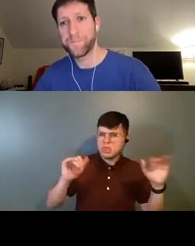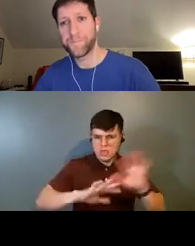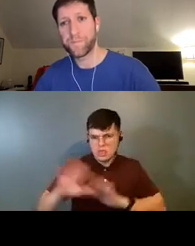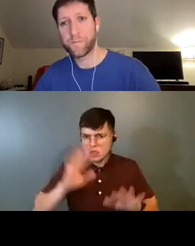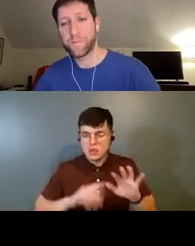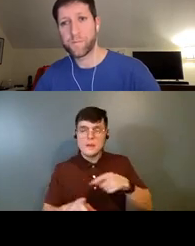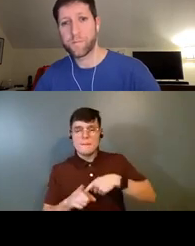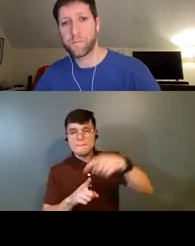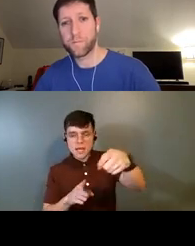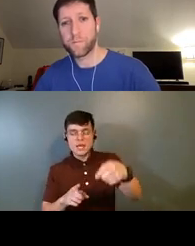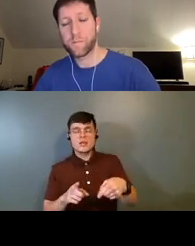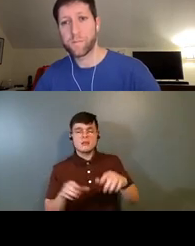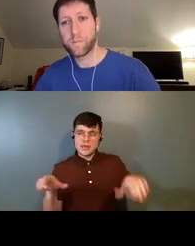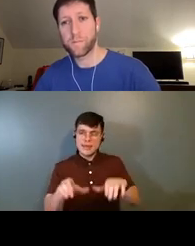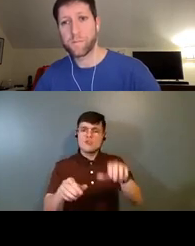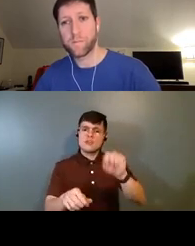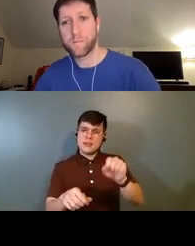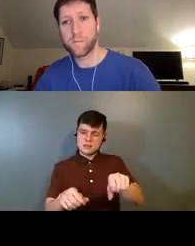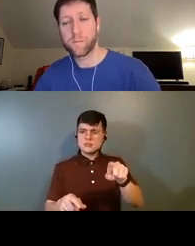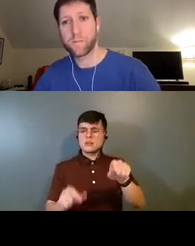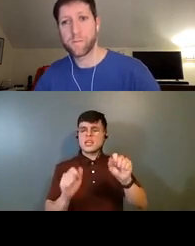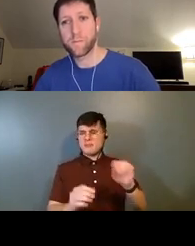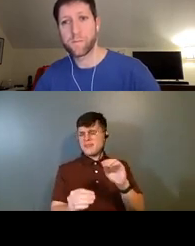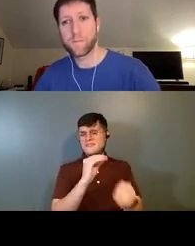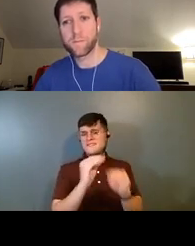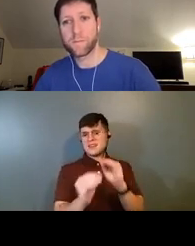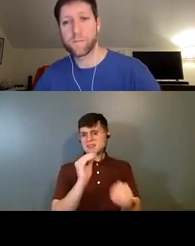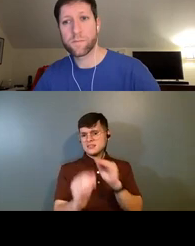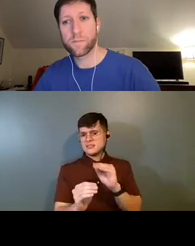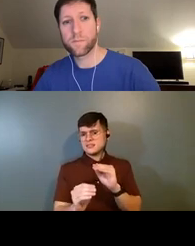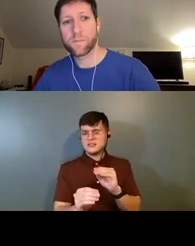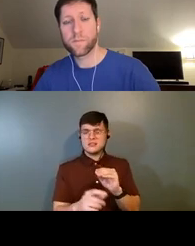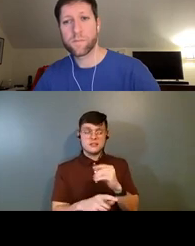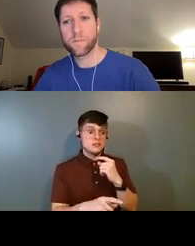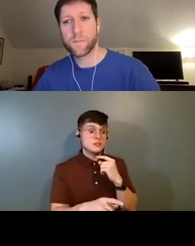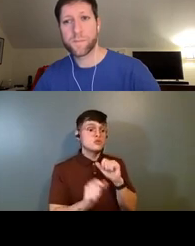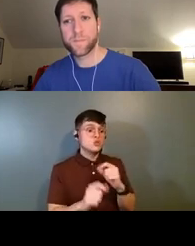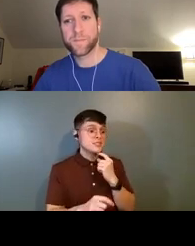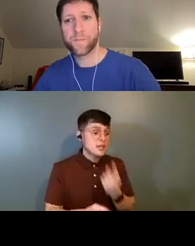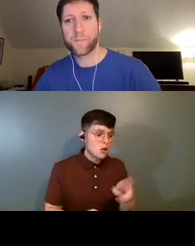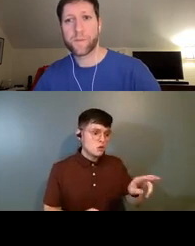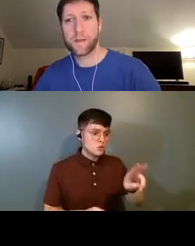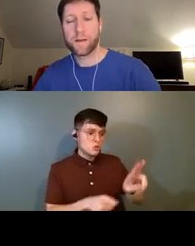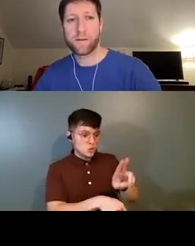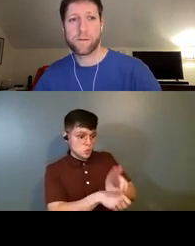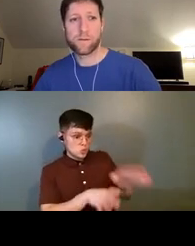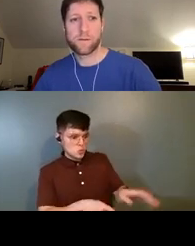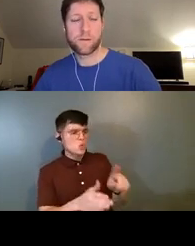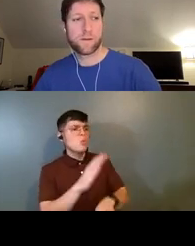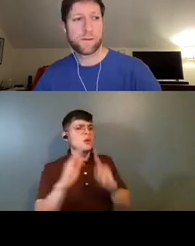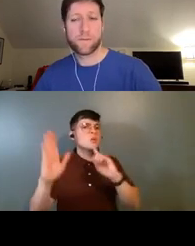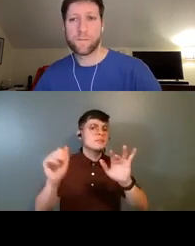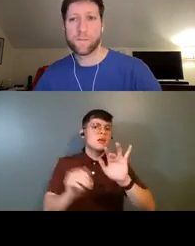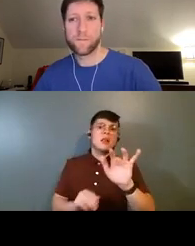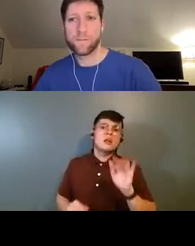your worry, but this could be fixed with just telling the user what's going to happen when they. Yeah, exactly. I